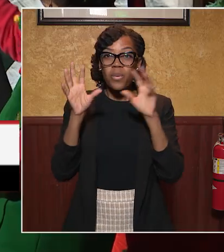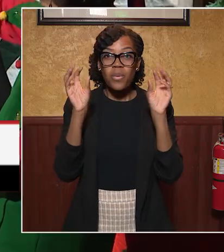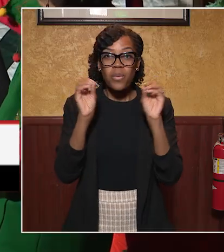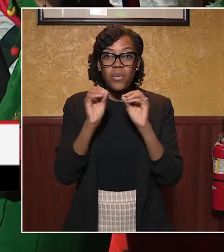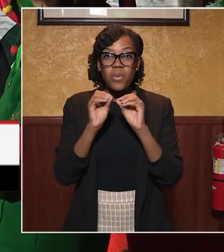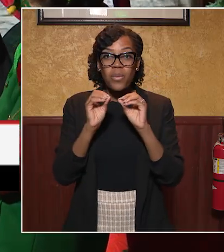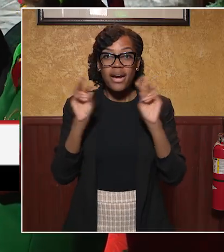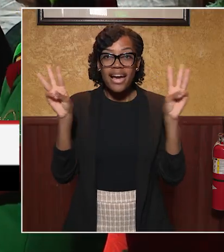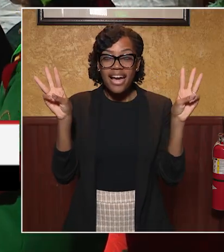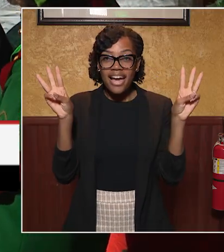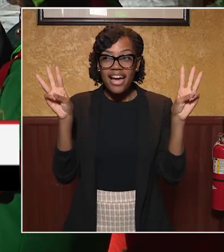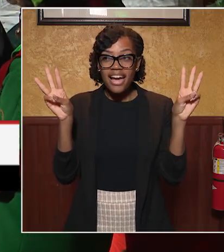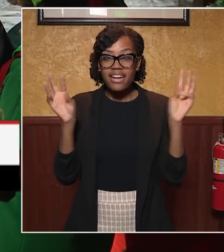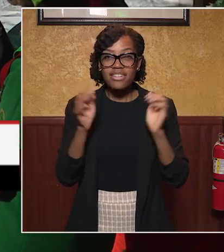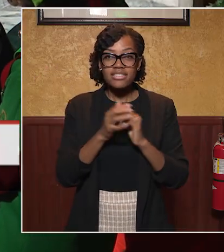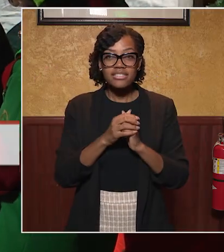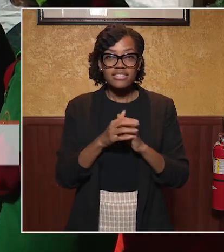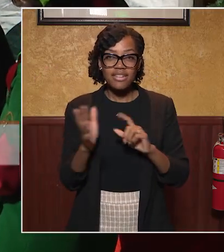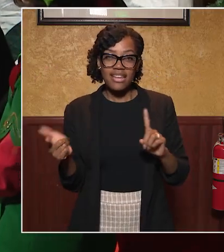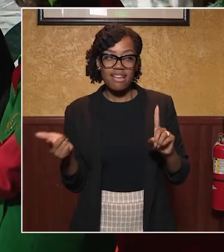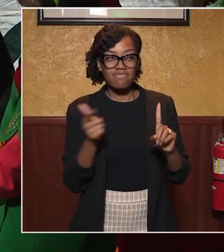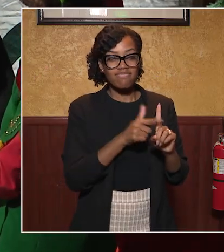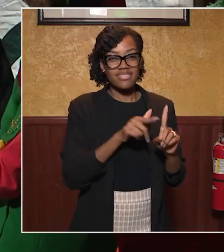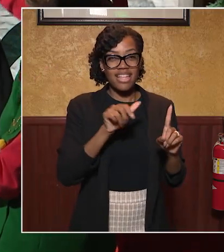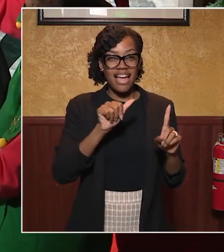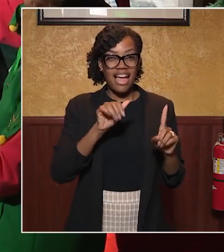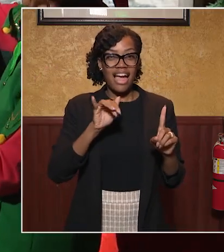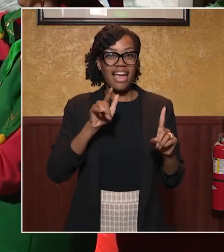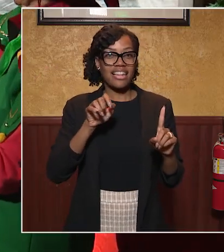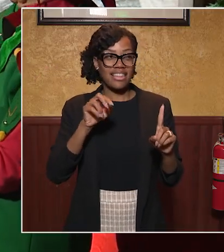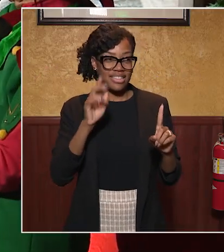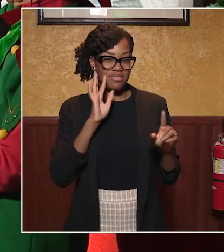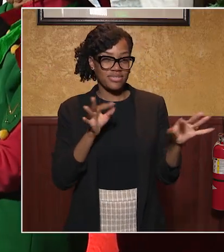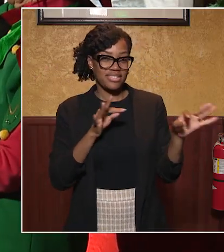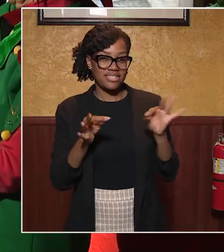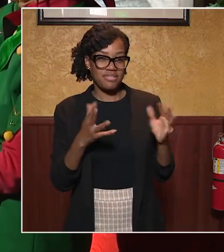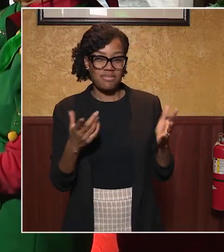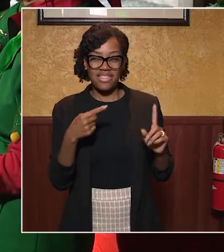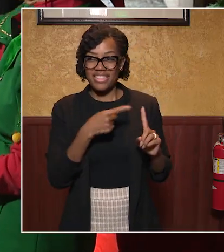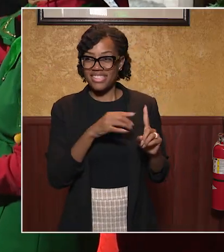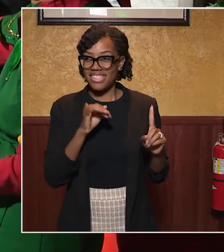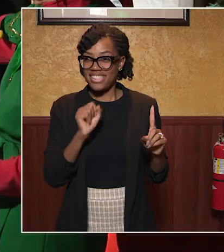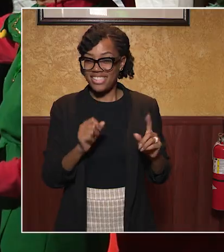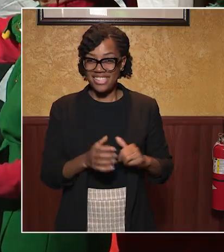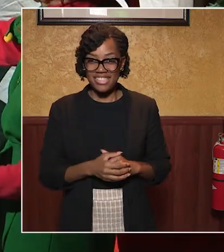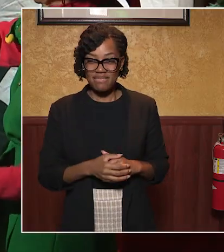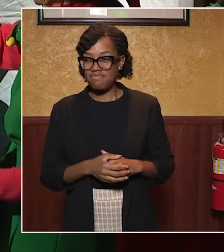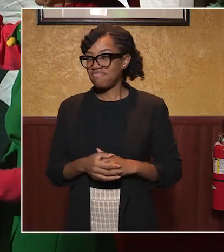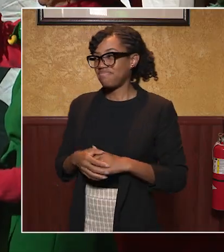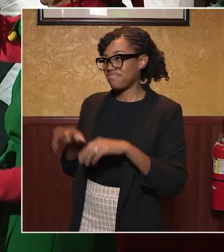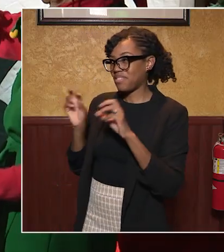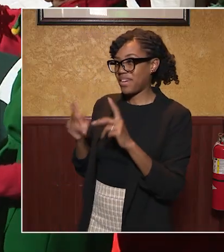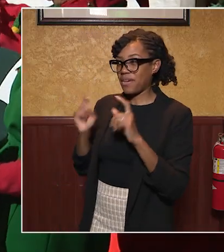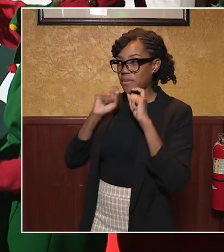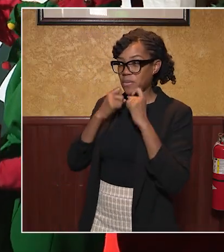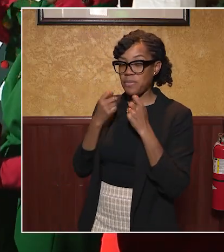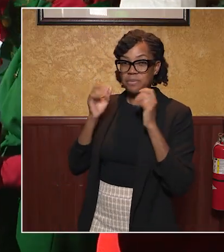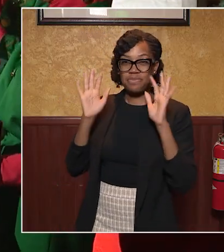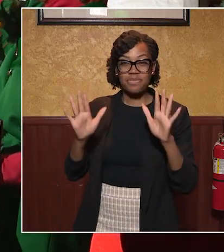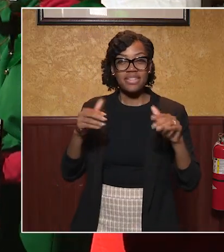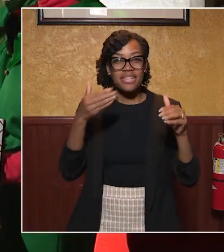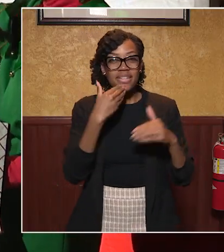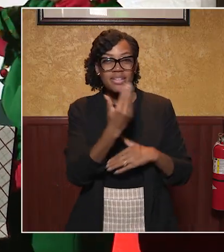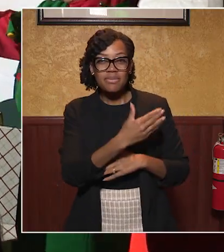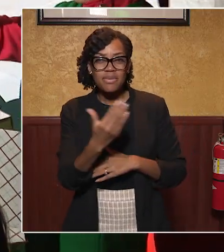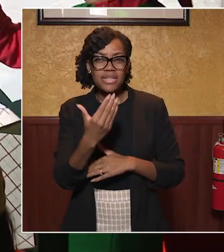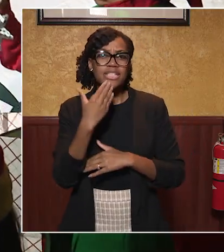Wow. Okay, I'm going to turn to Eileen to tell us what this is all about. Eileen, it's all on you. Okay, cool. All right, good morning.